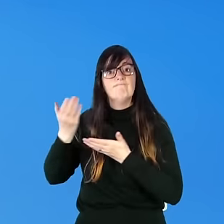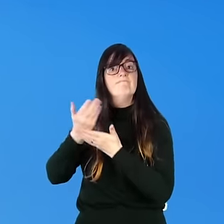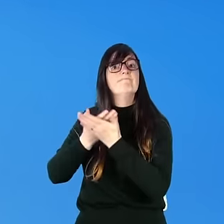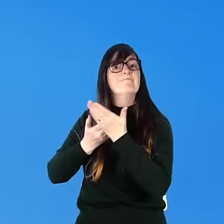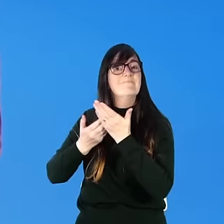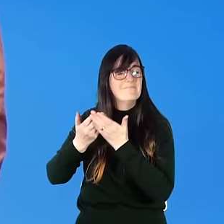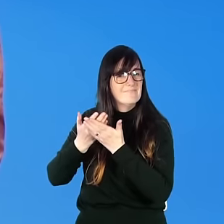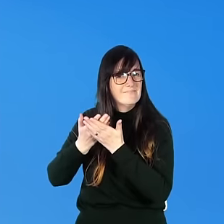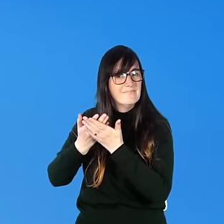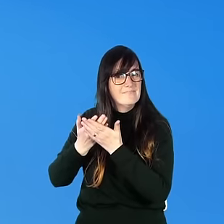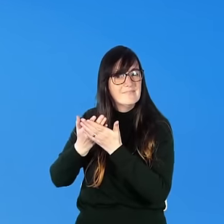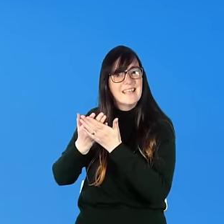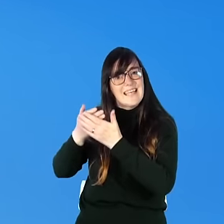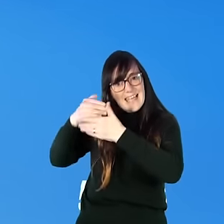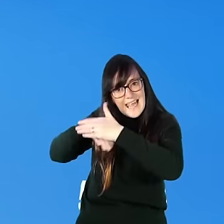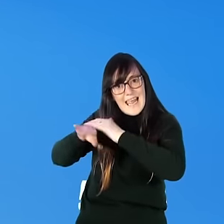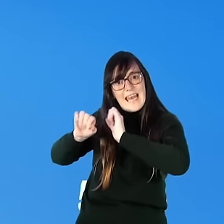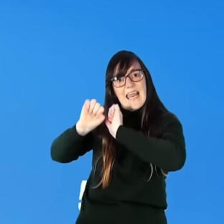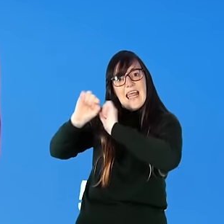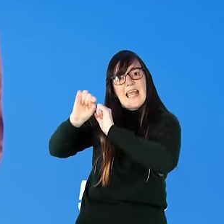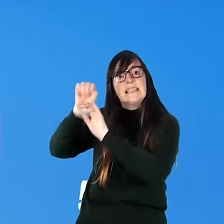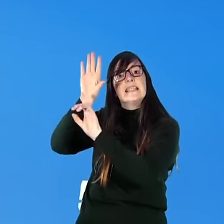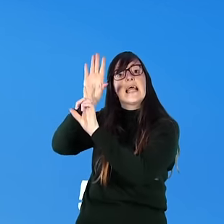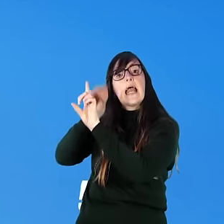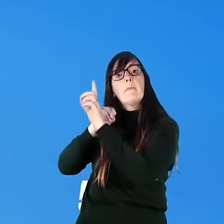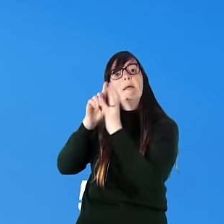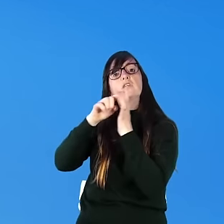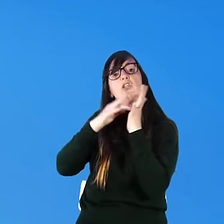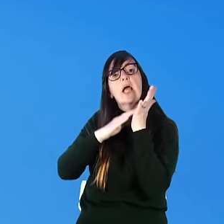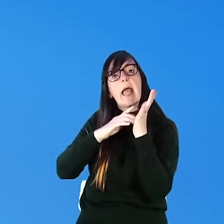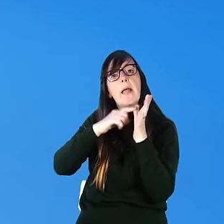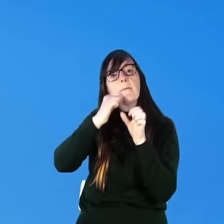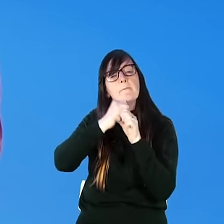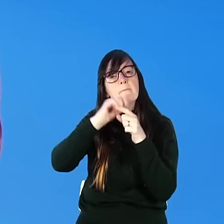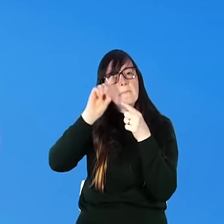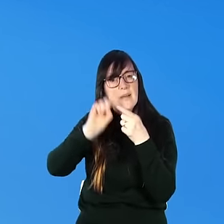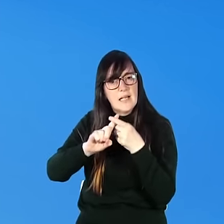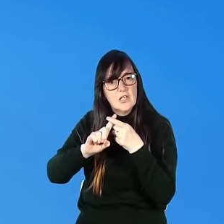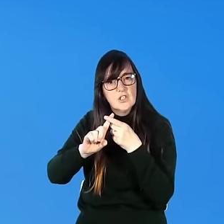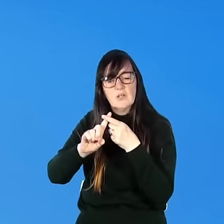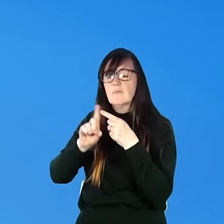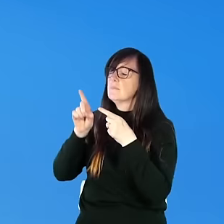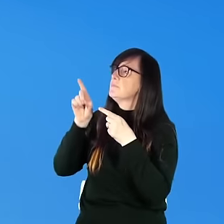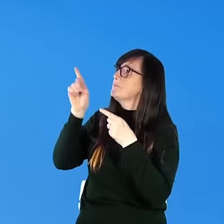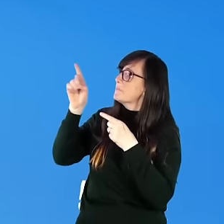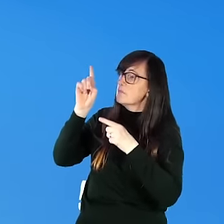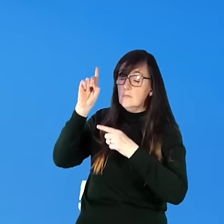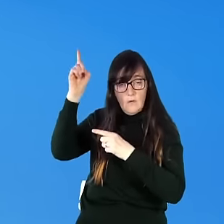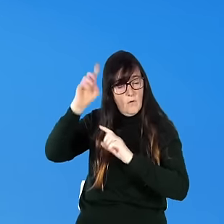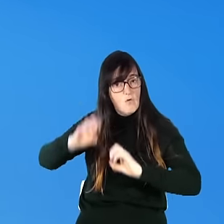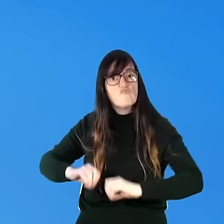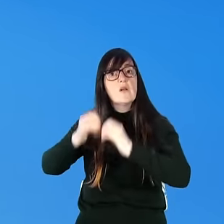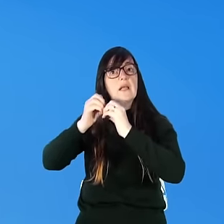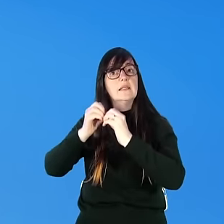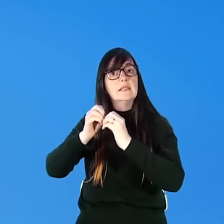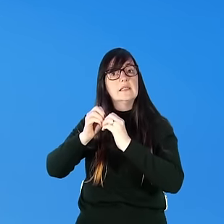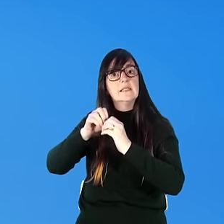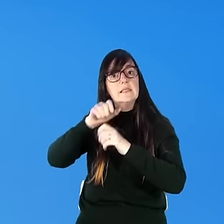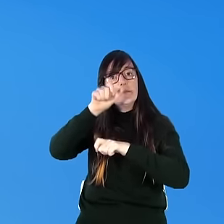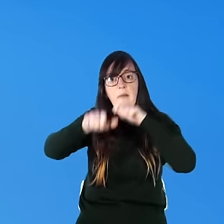notice that phrase, "in his image," it's used three times in two verses. Verse 27 will say, "So God created mankind in his image.